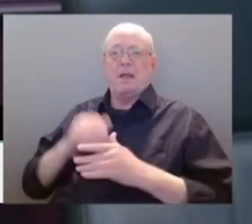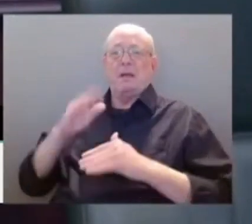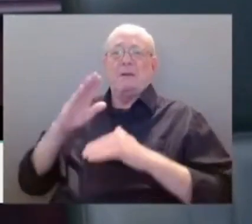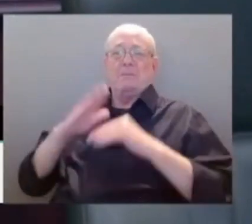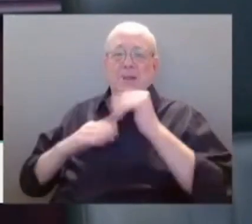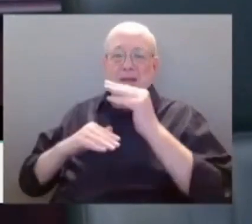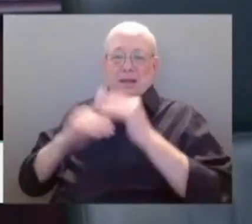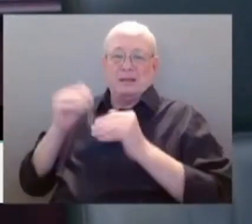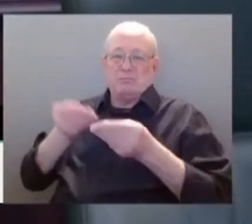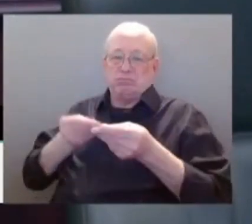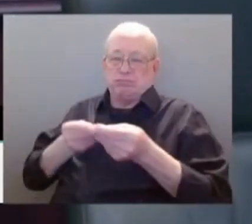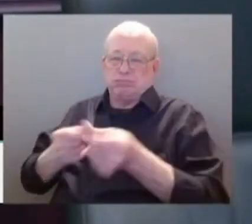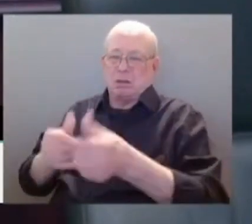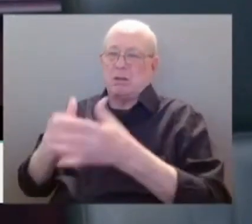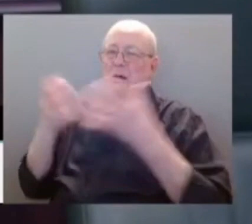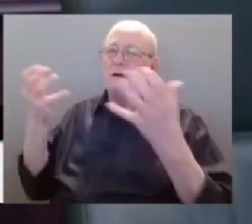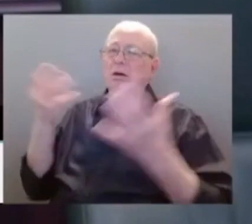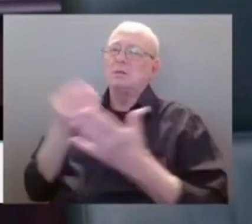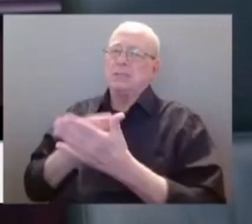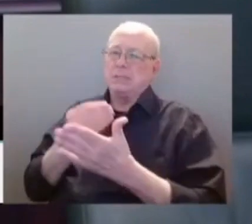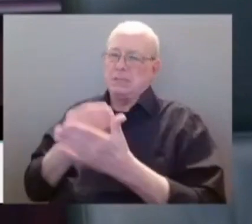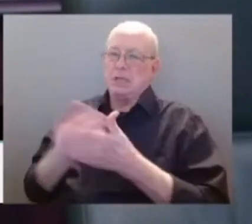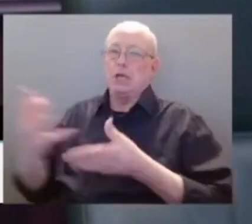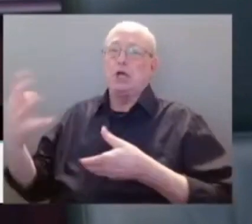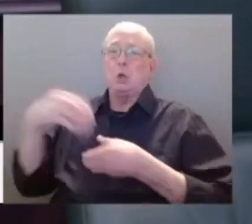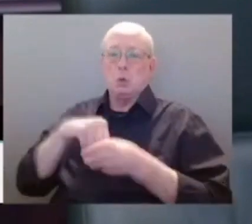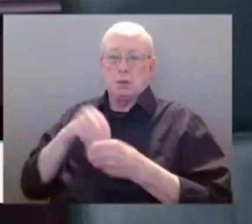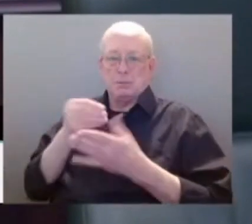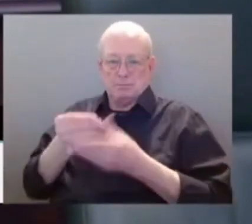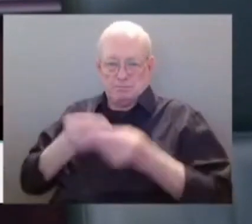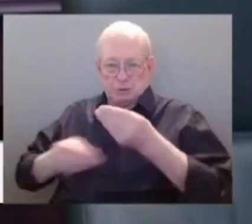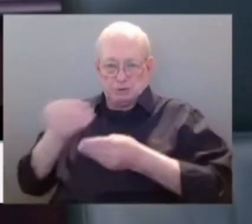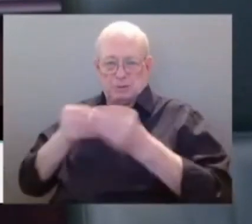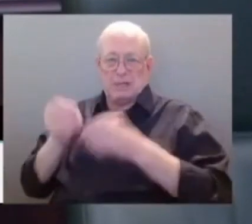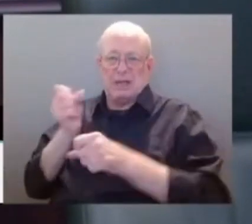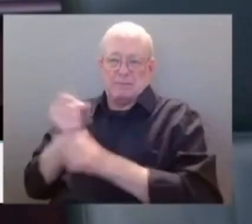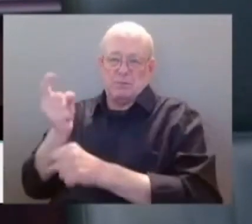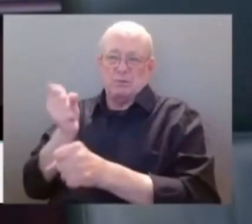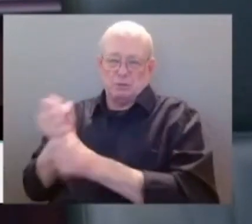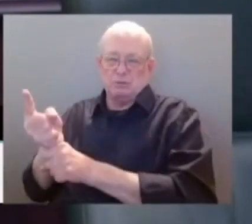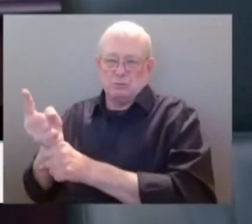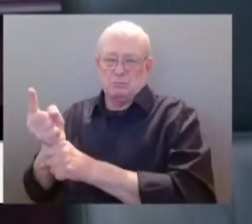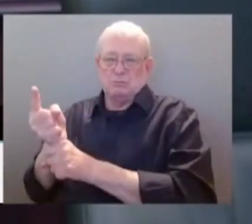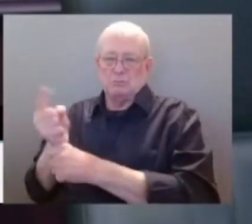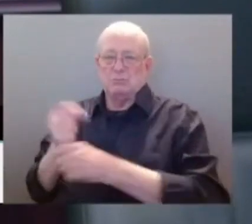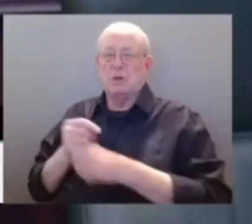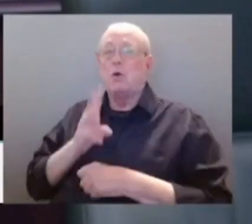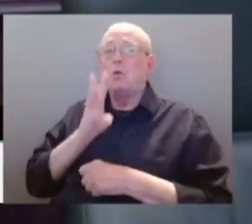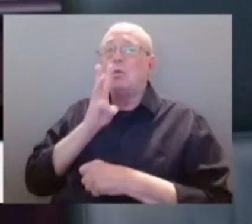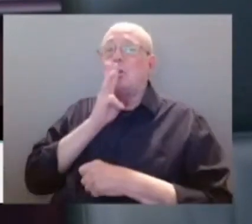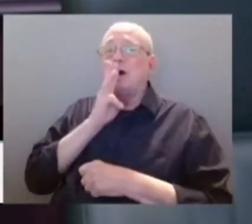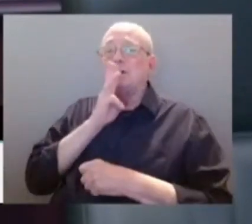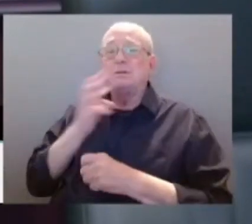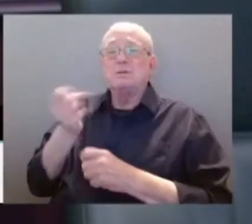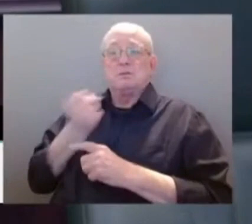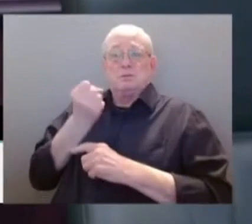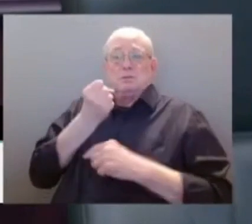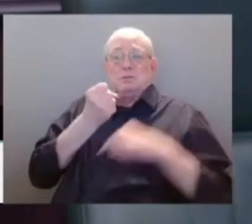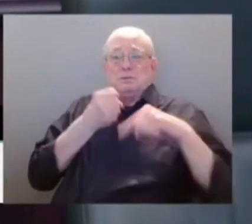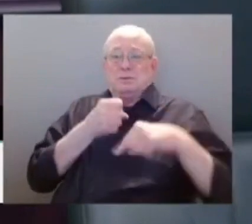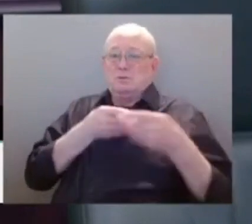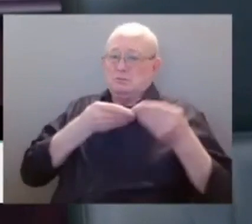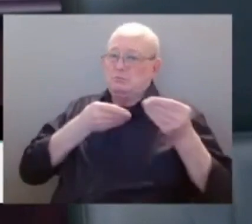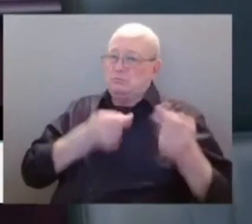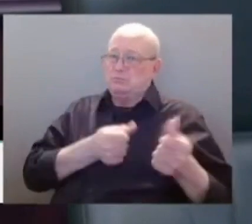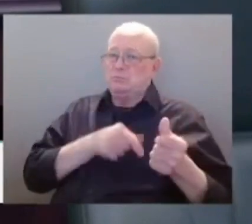annual budget, given that the Springbank Reservoir and the Cougar Creek Debris Dam are large infrastructure projects designed to protect several communities